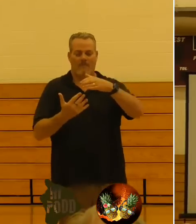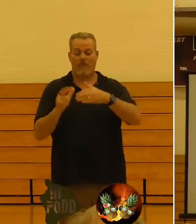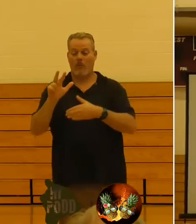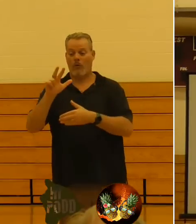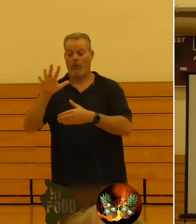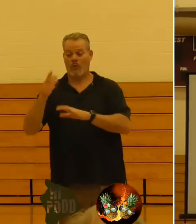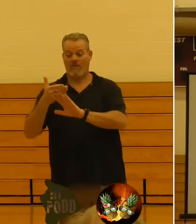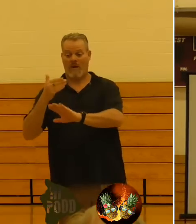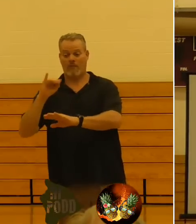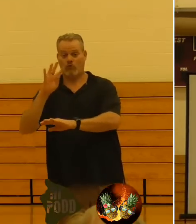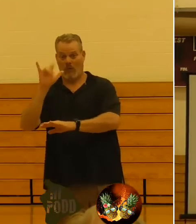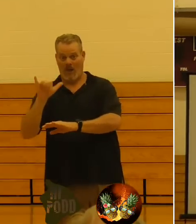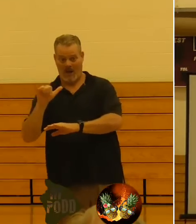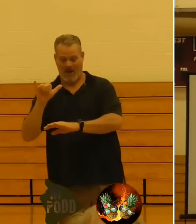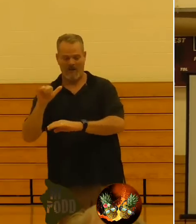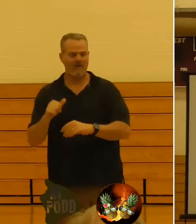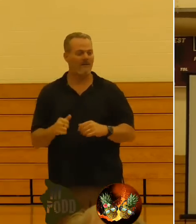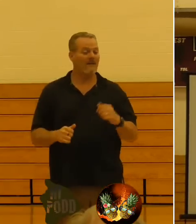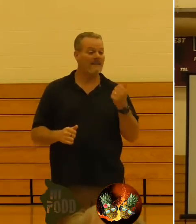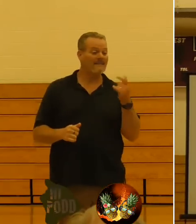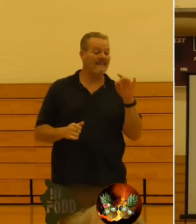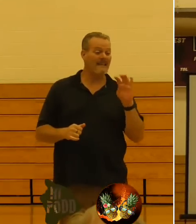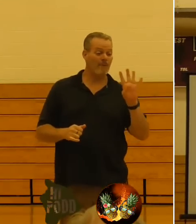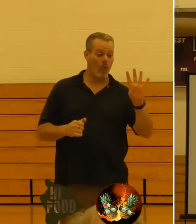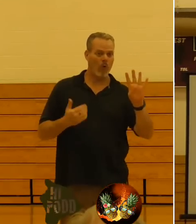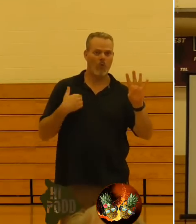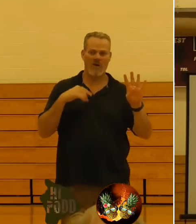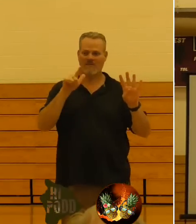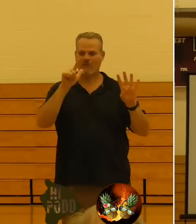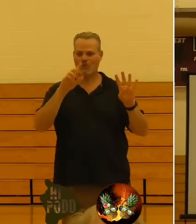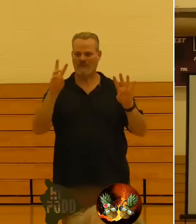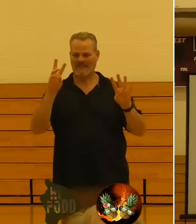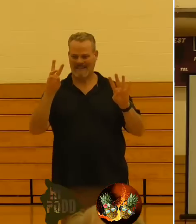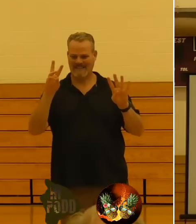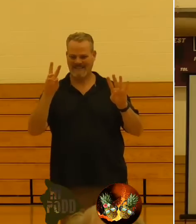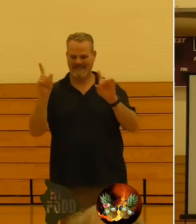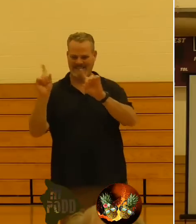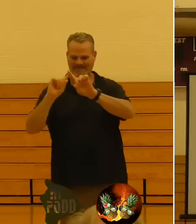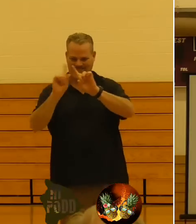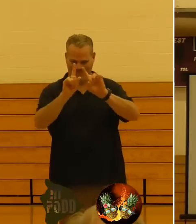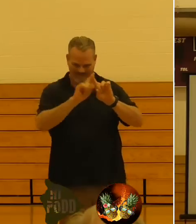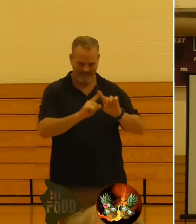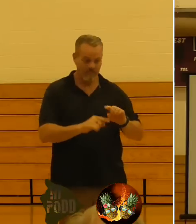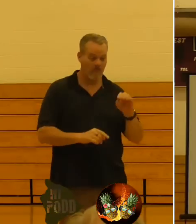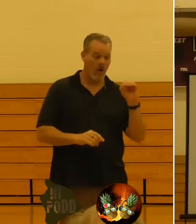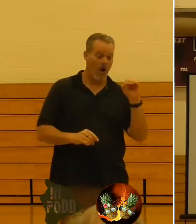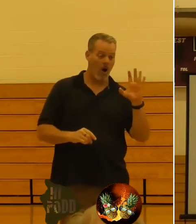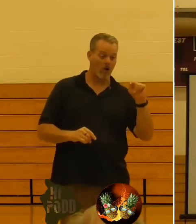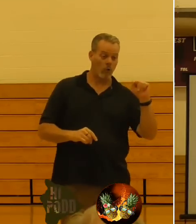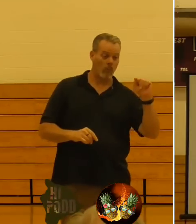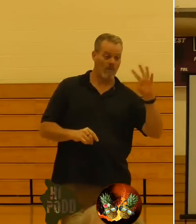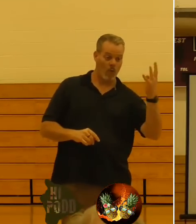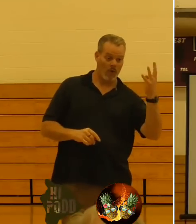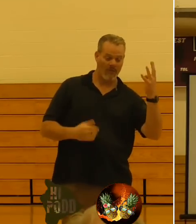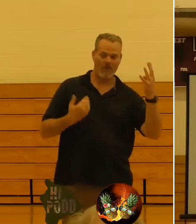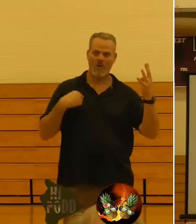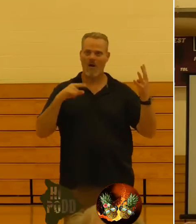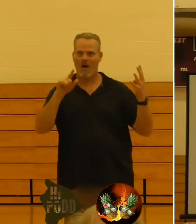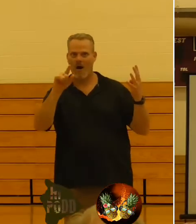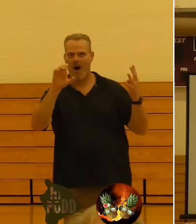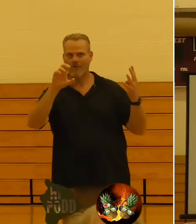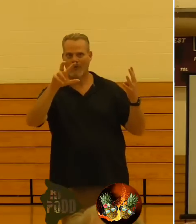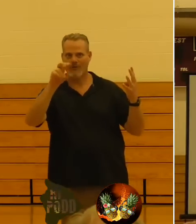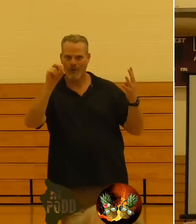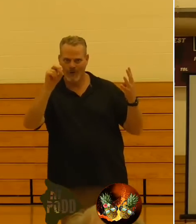35 events. Prior to the 84 event, we had 26 events. In October 4th, we had